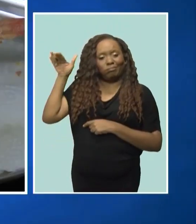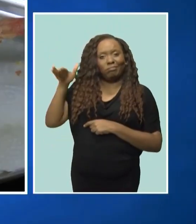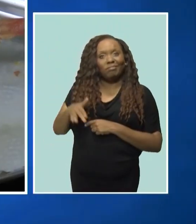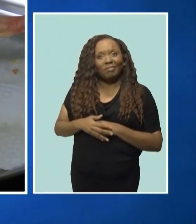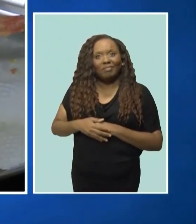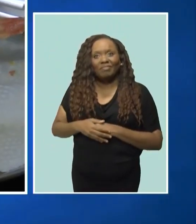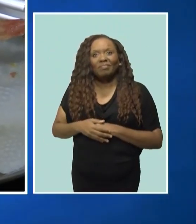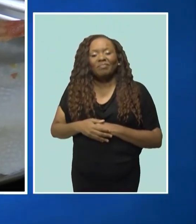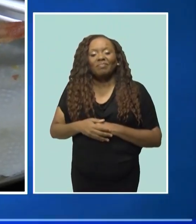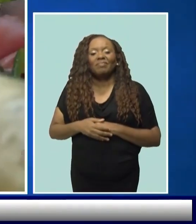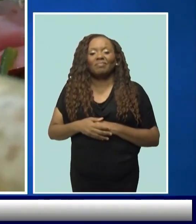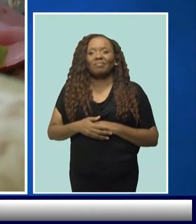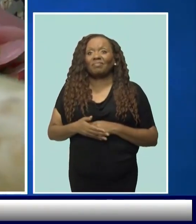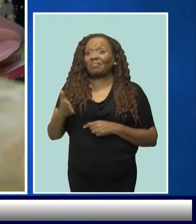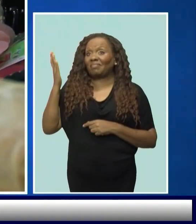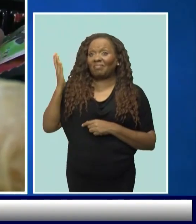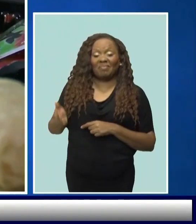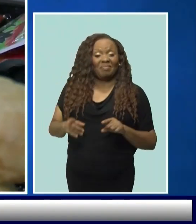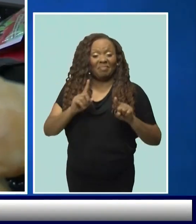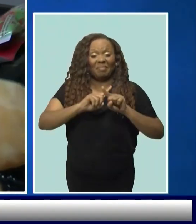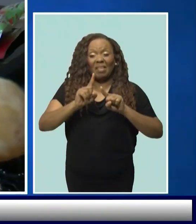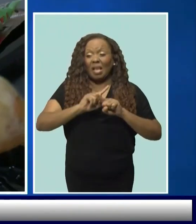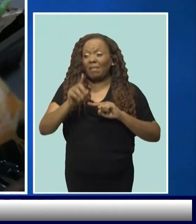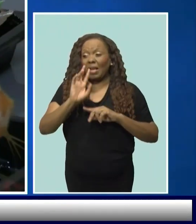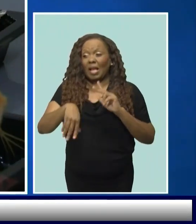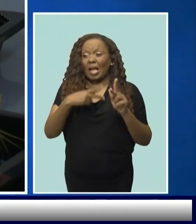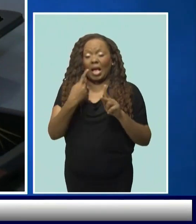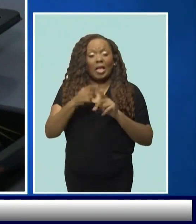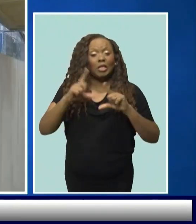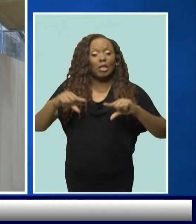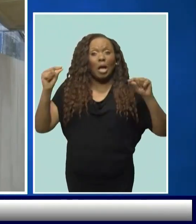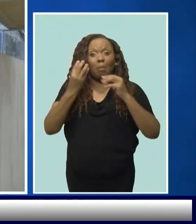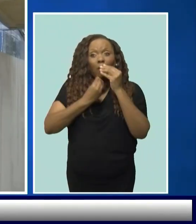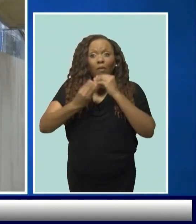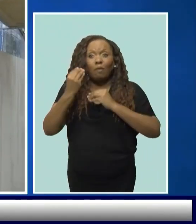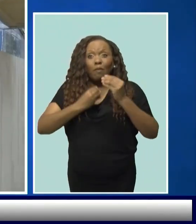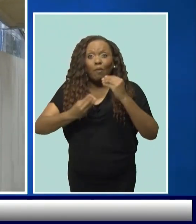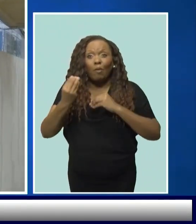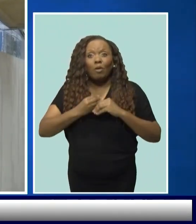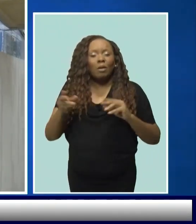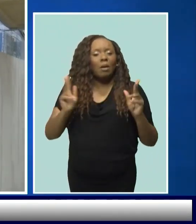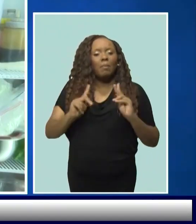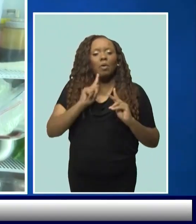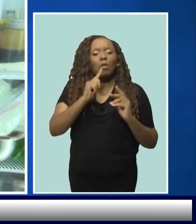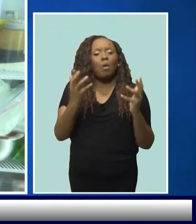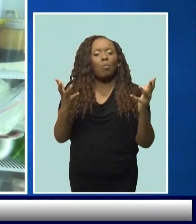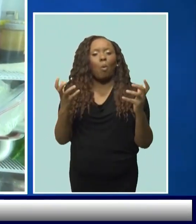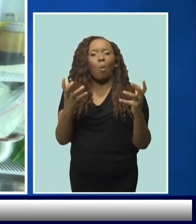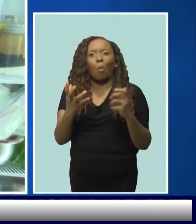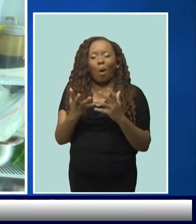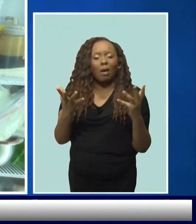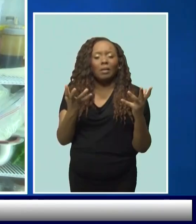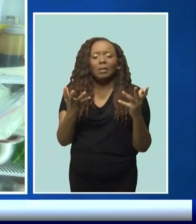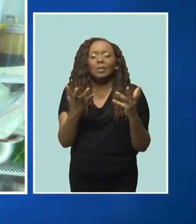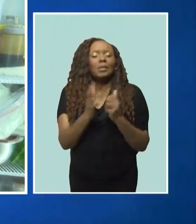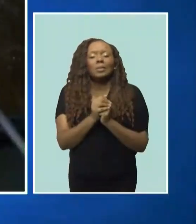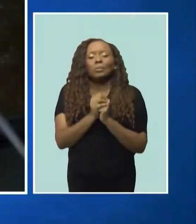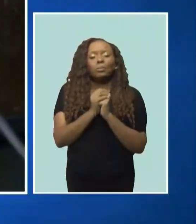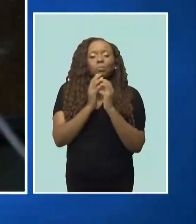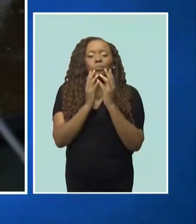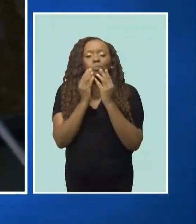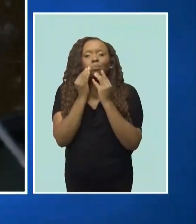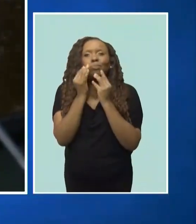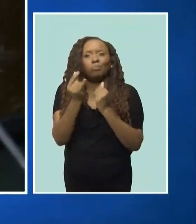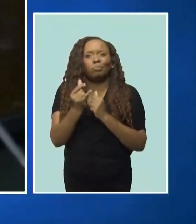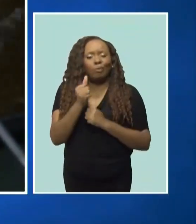The Crouching Tiger, the Alabama, and the Exotica are in high demand at Sushi by Salome. Ms. Balance tells the Business Report